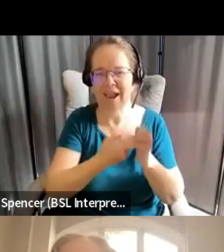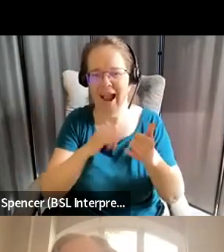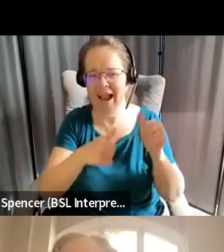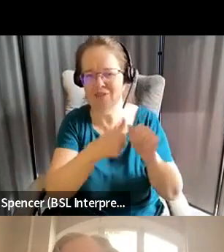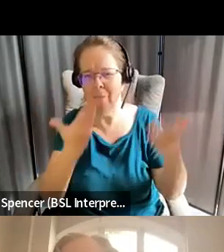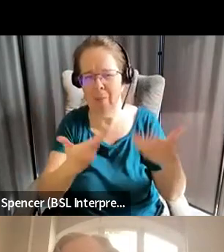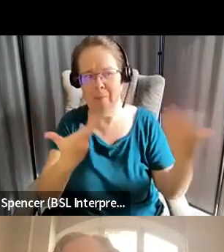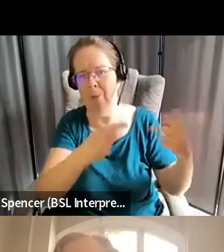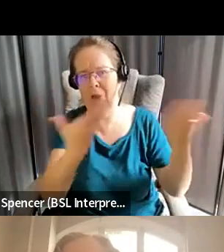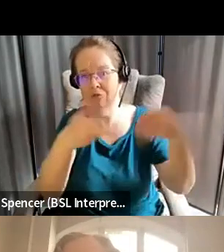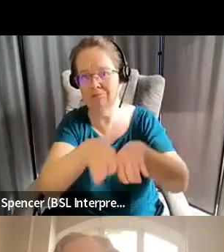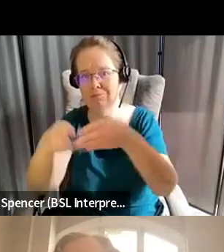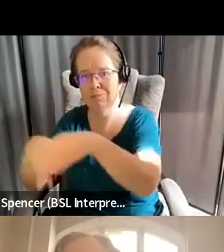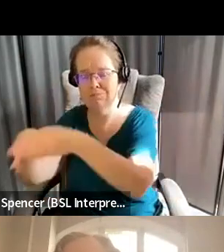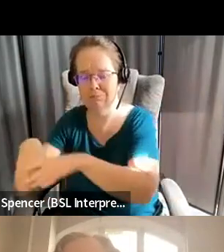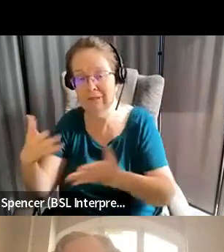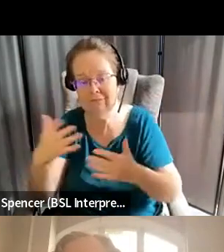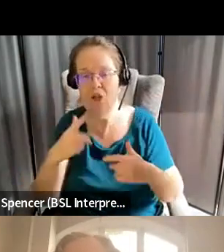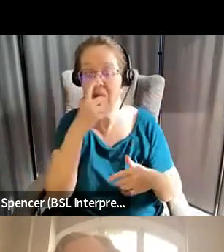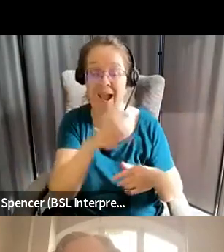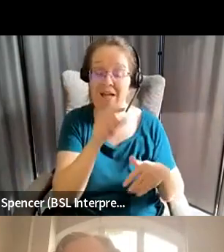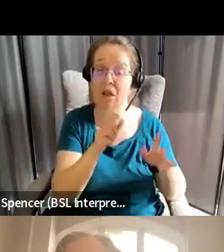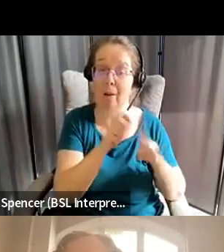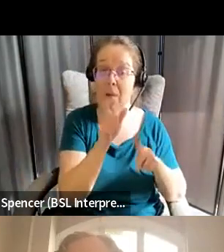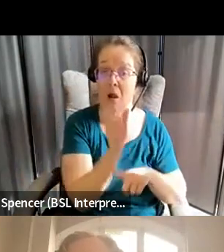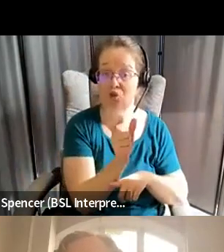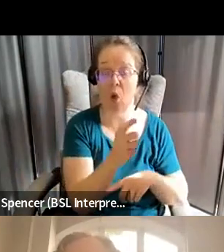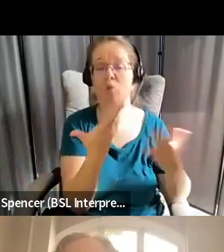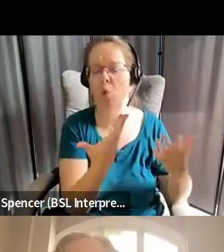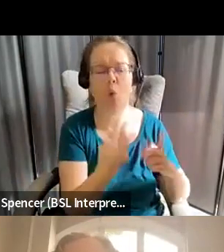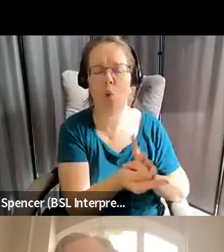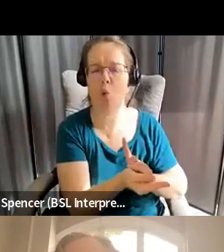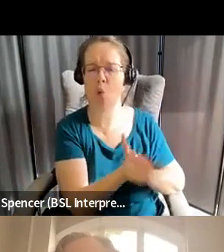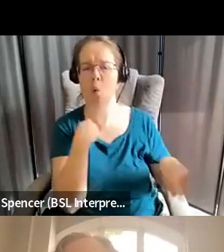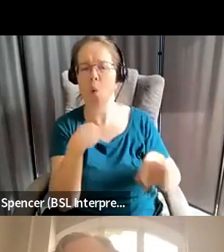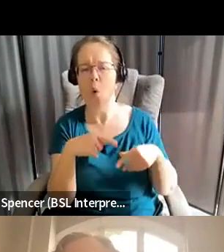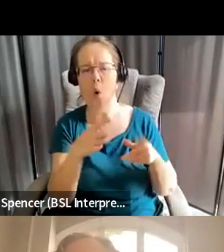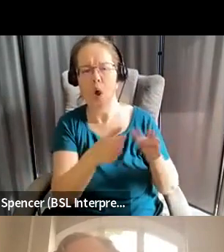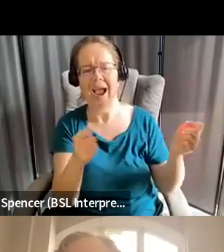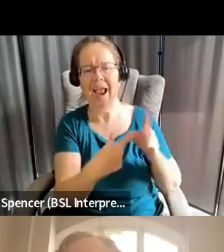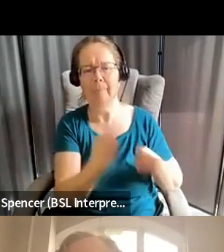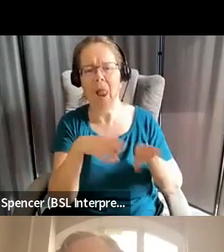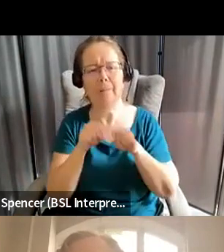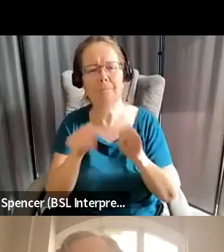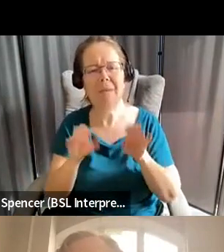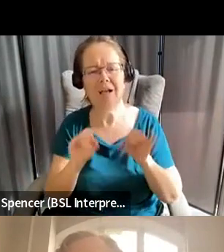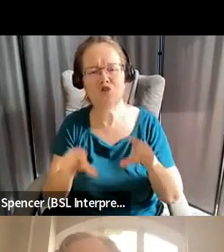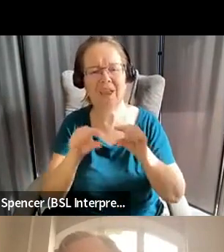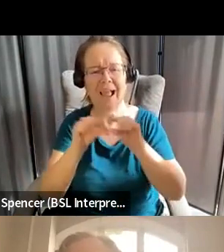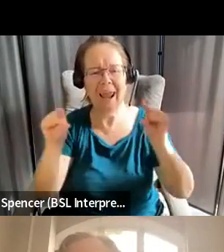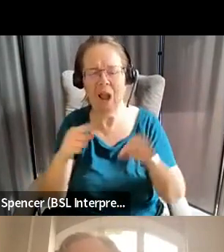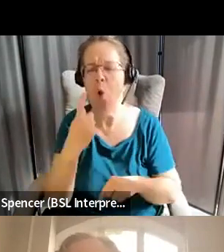they give you the option of entering a password or email you a magic link or like a one-time